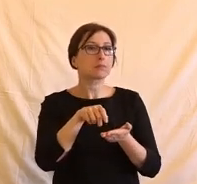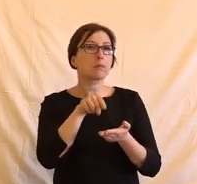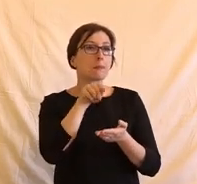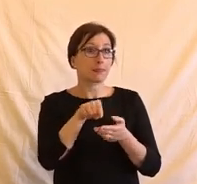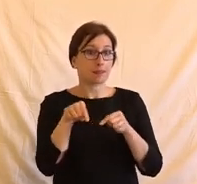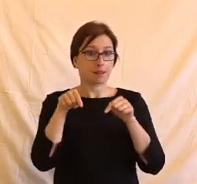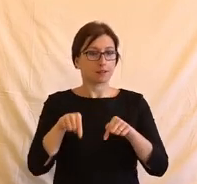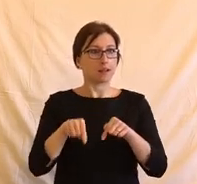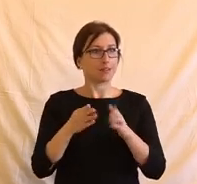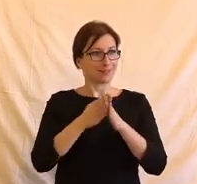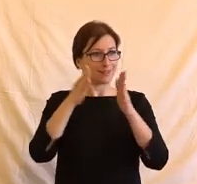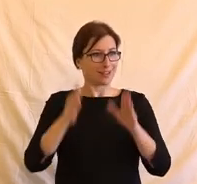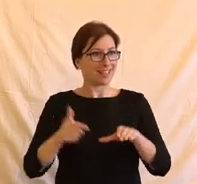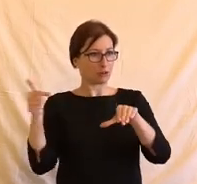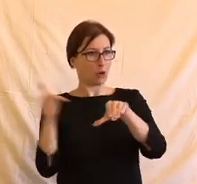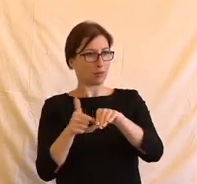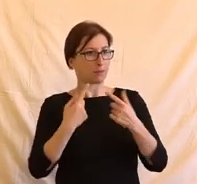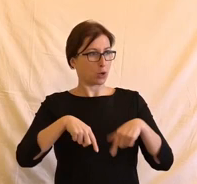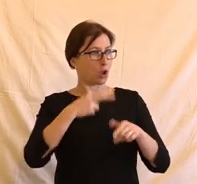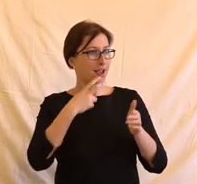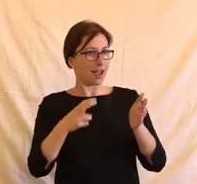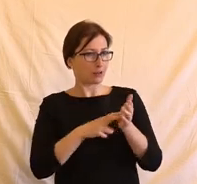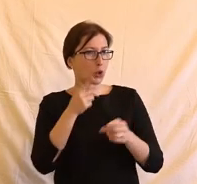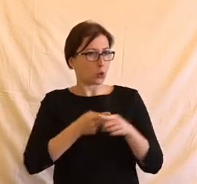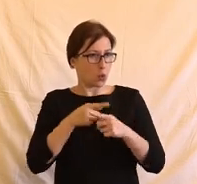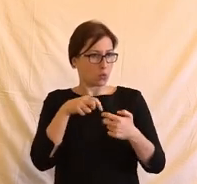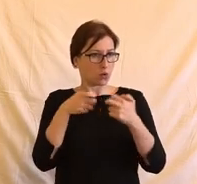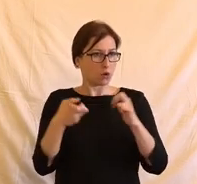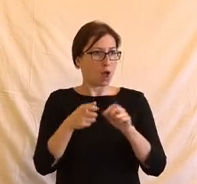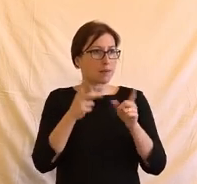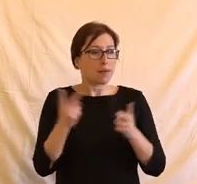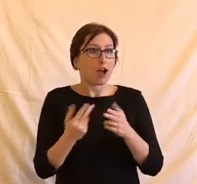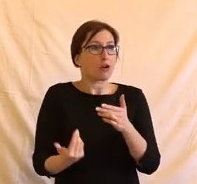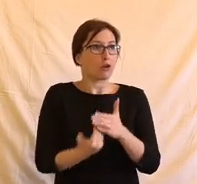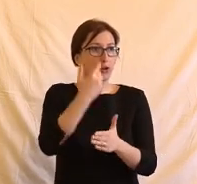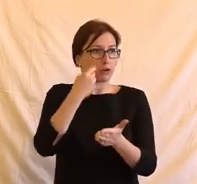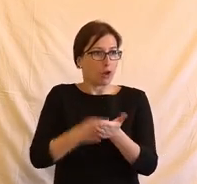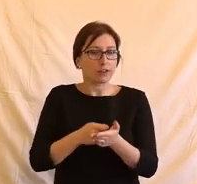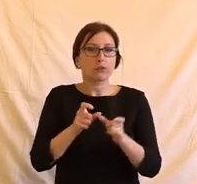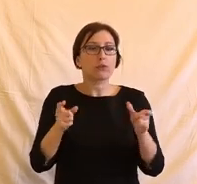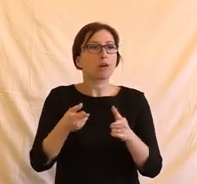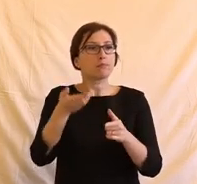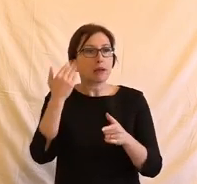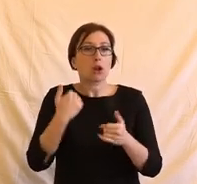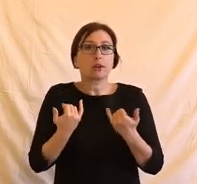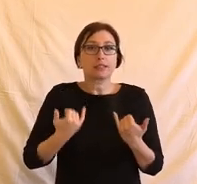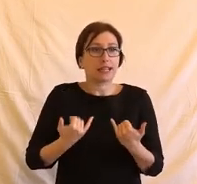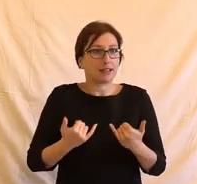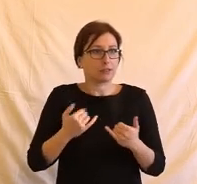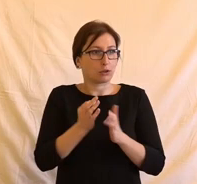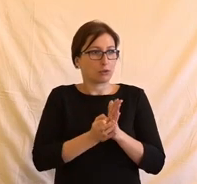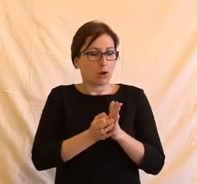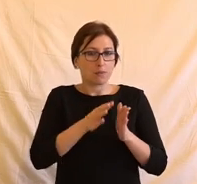Tady vzniká u těch dobíjecích stanic trošku problém. Je to taková výzva, protože zatímco v